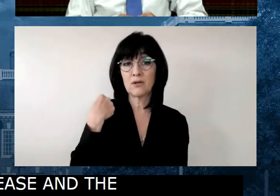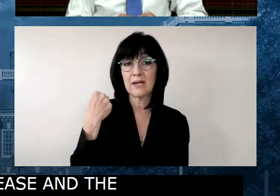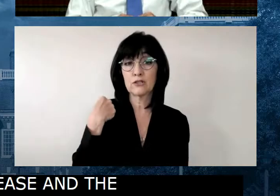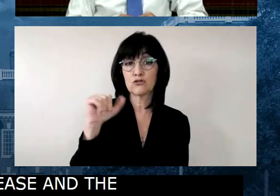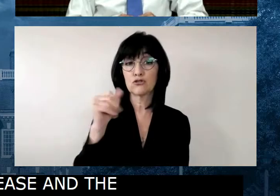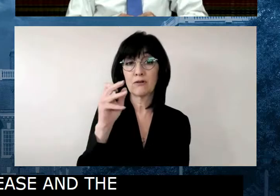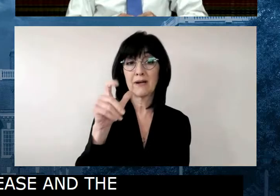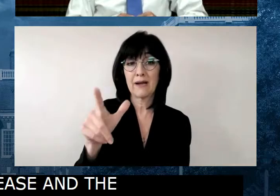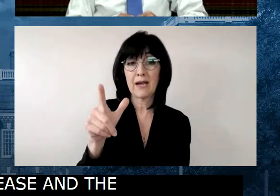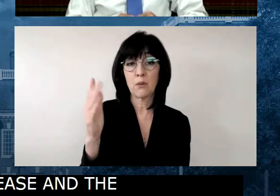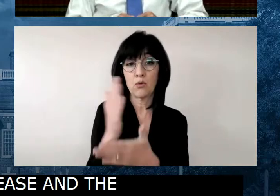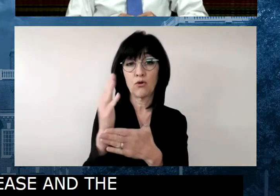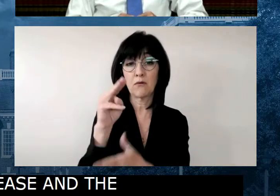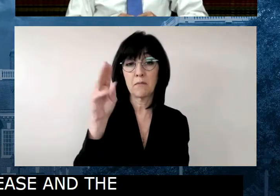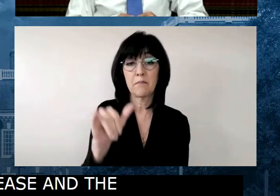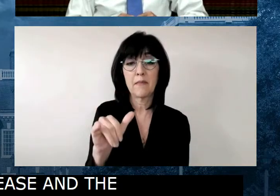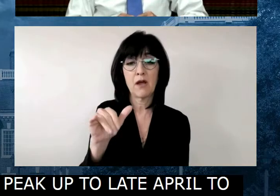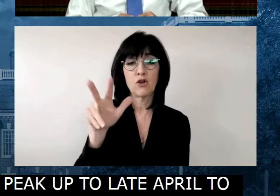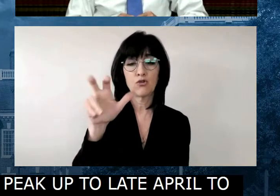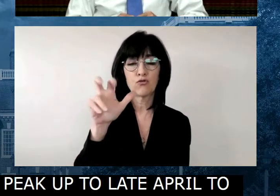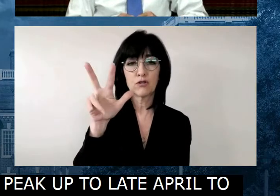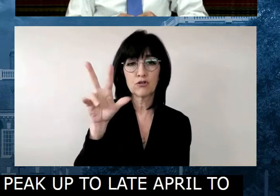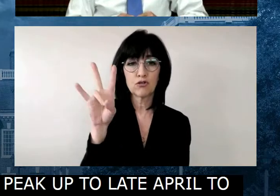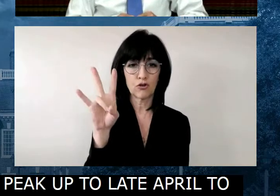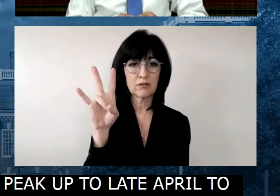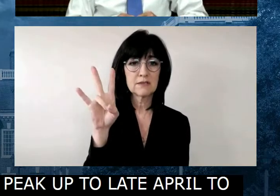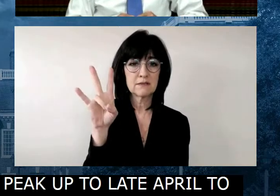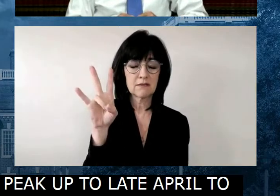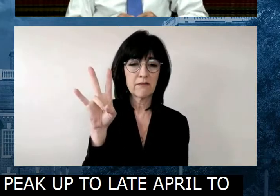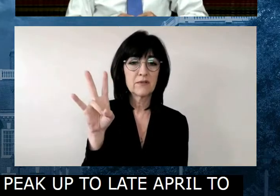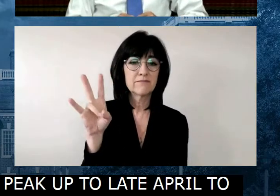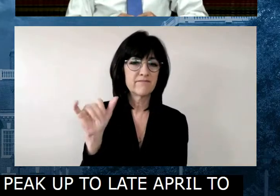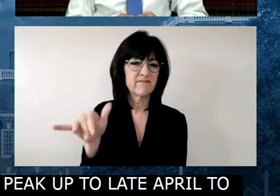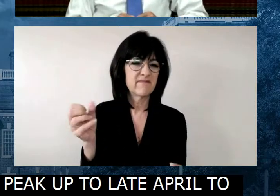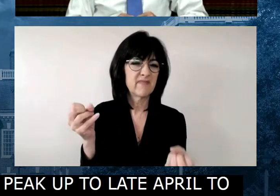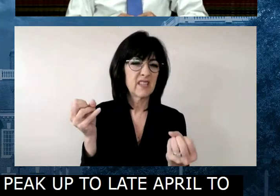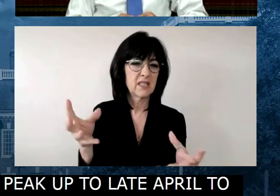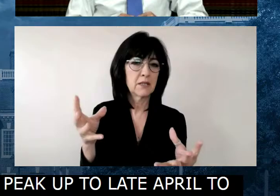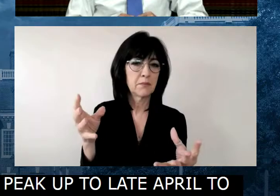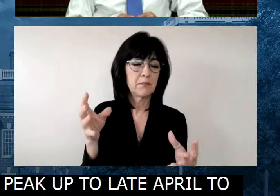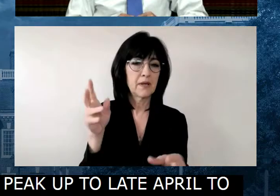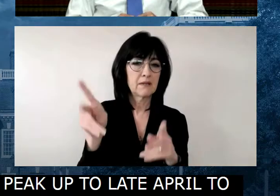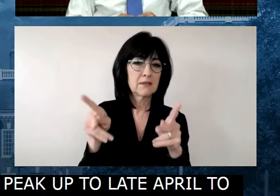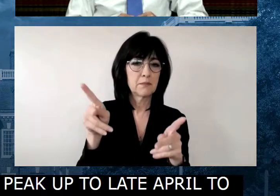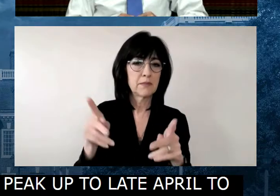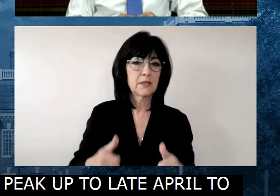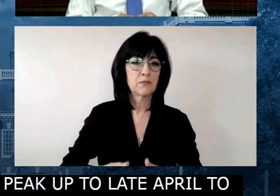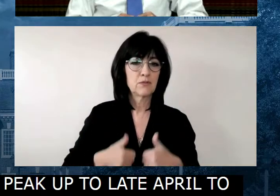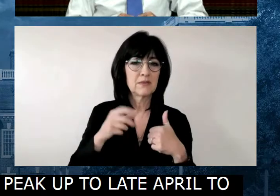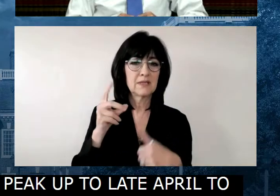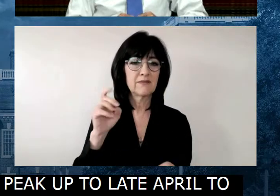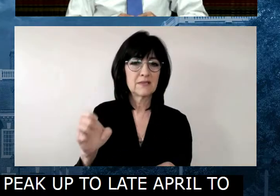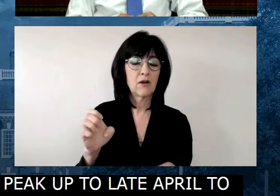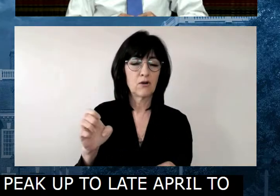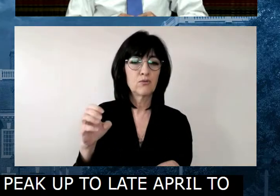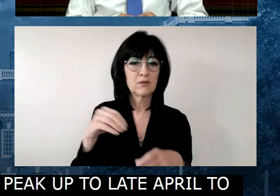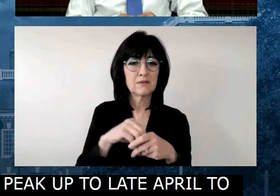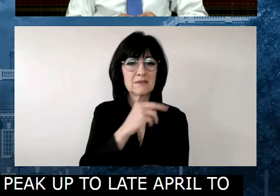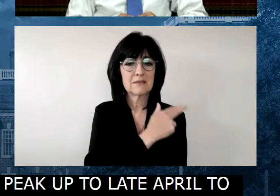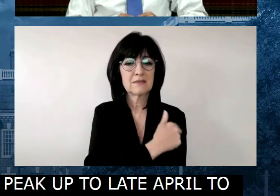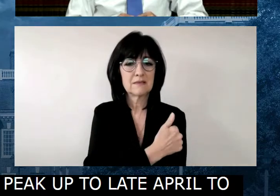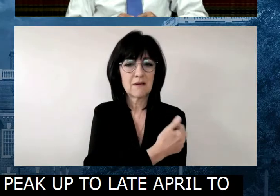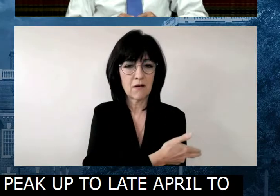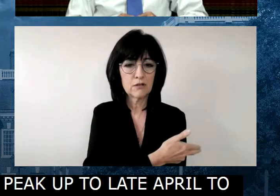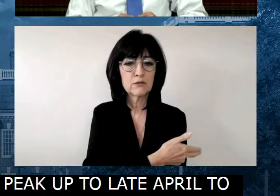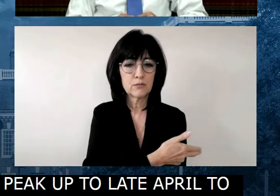April 27th, Delawareans being hospitalized. We gradually improved after that with the shutdowns and mask